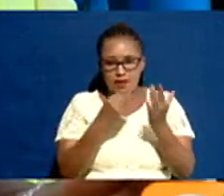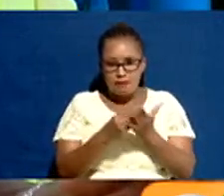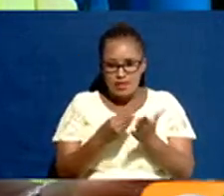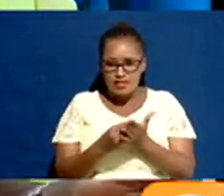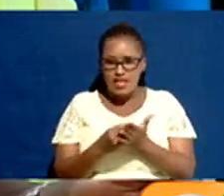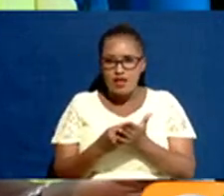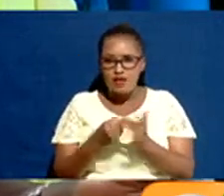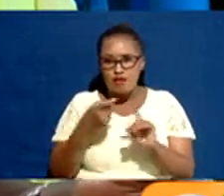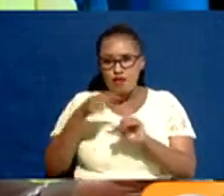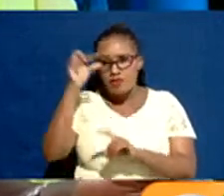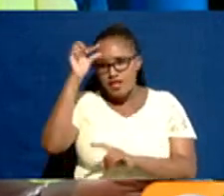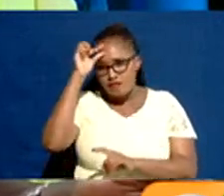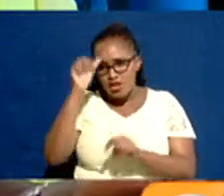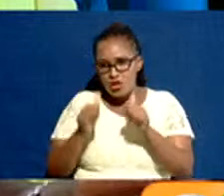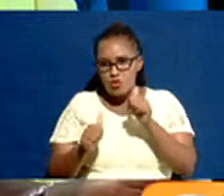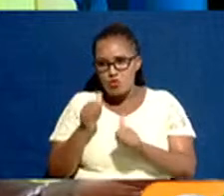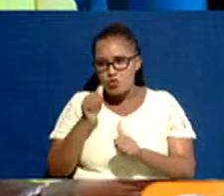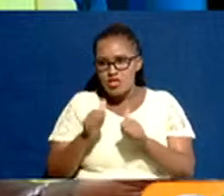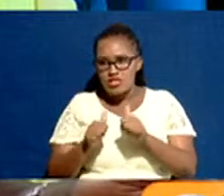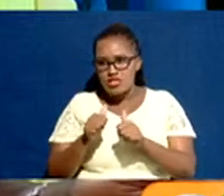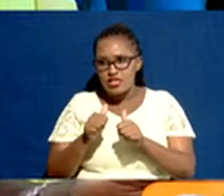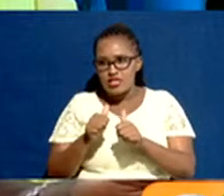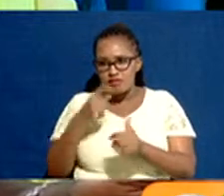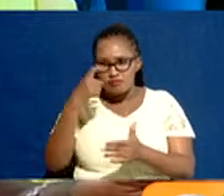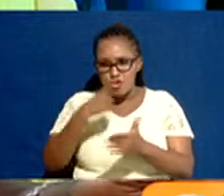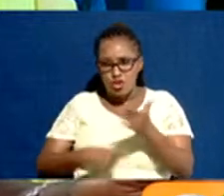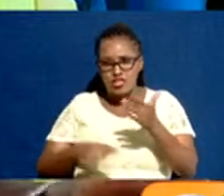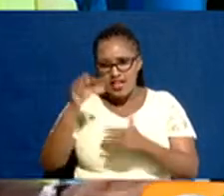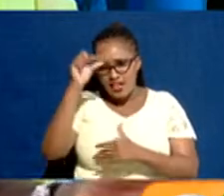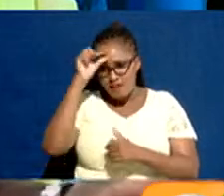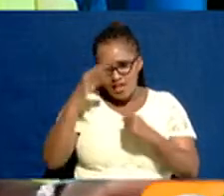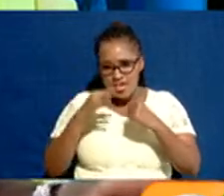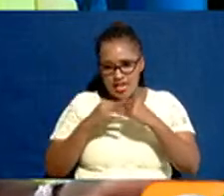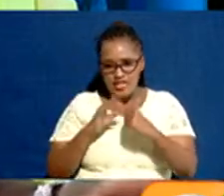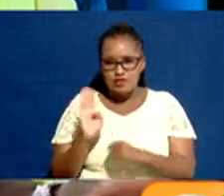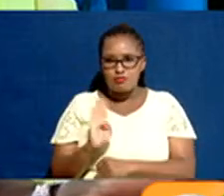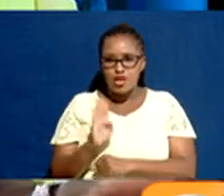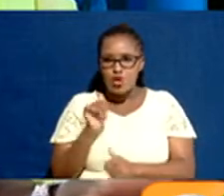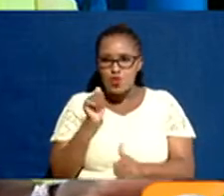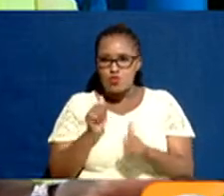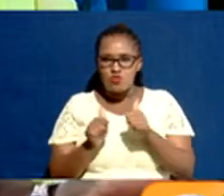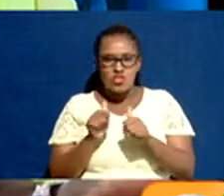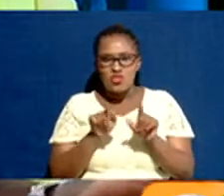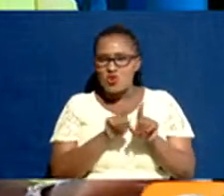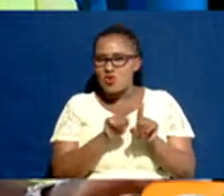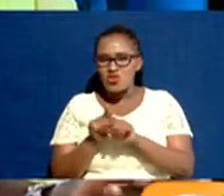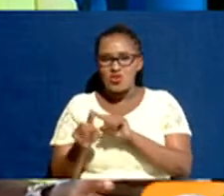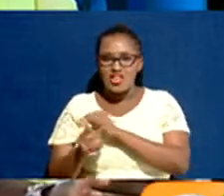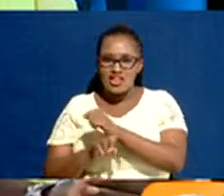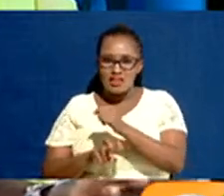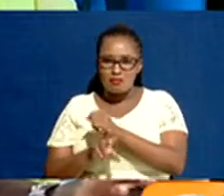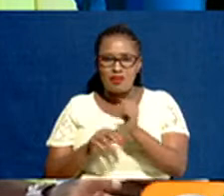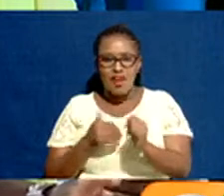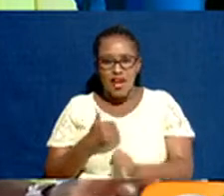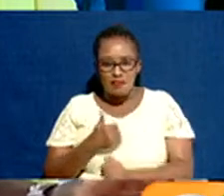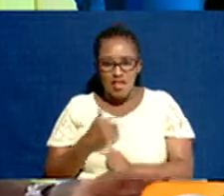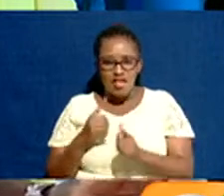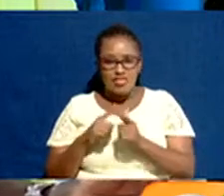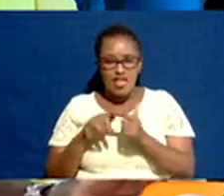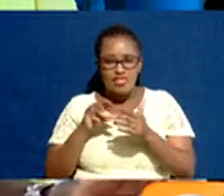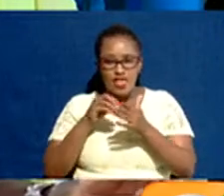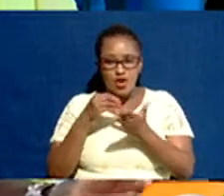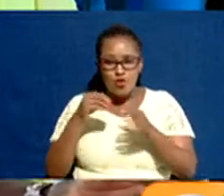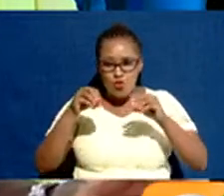know, which cost the government 8 billion, and which of course was stolen, the unga was